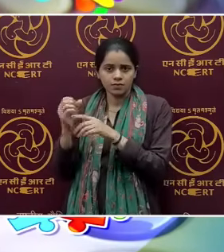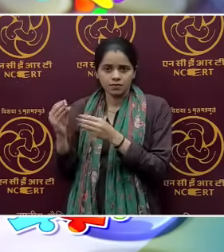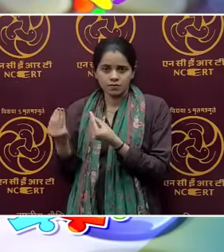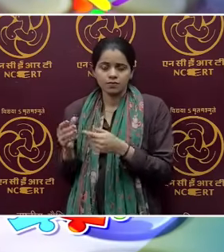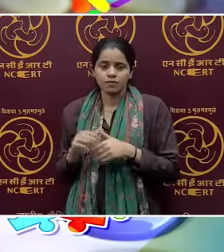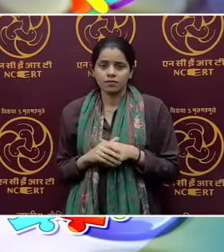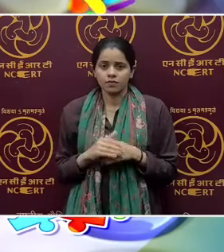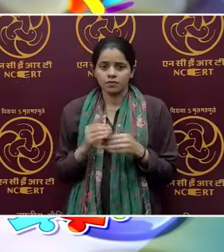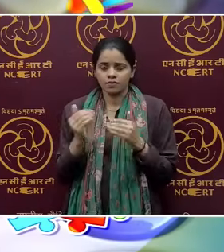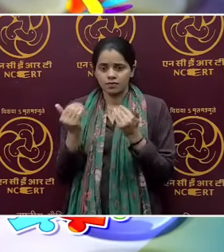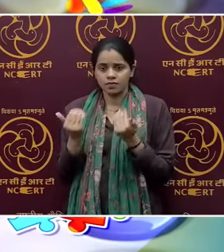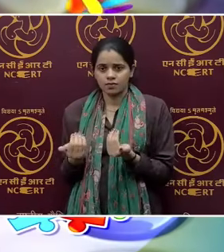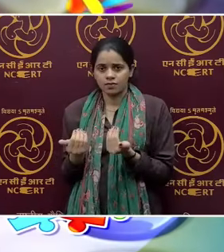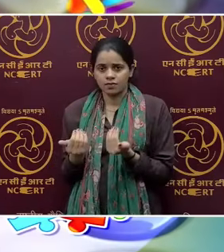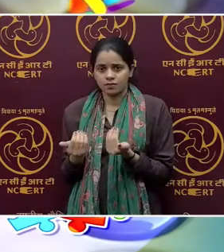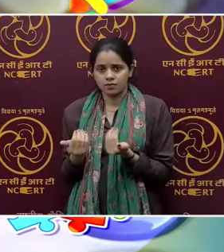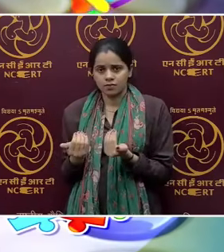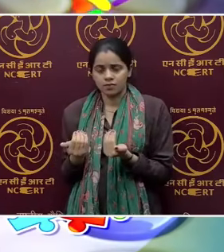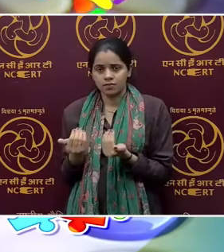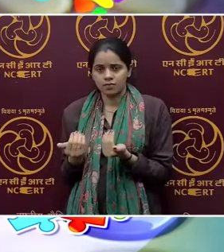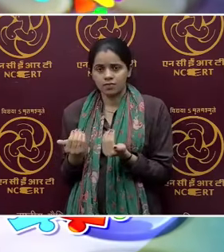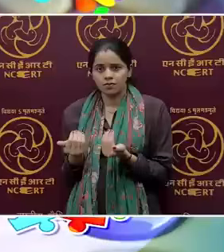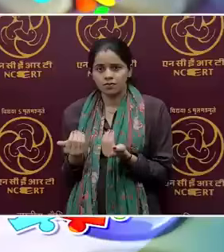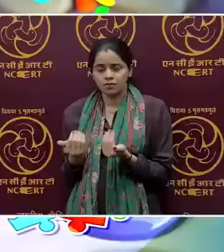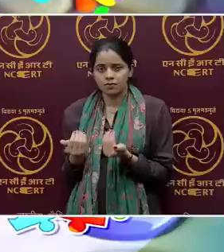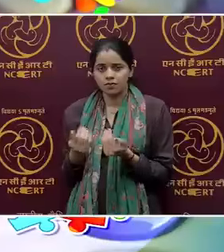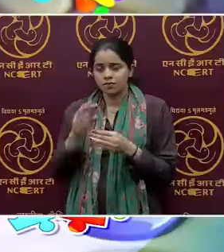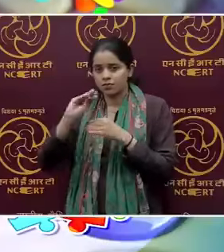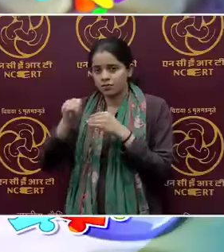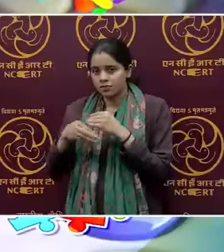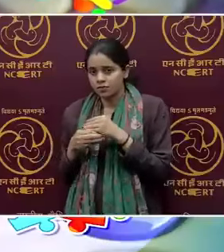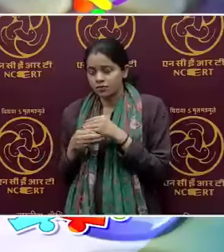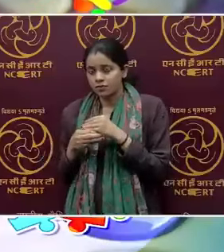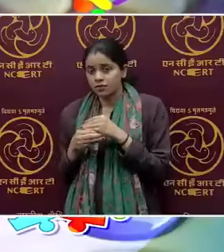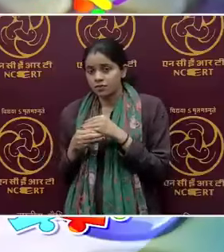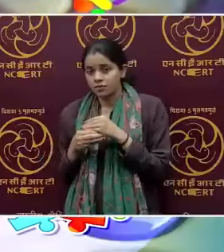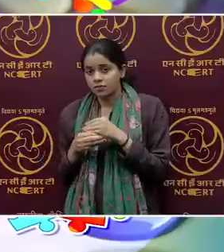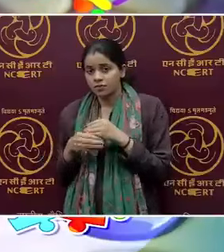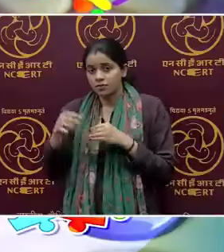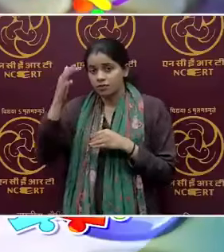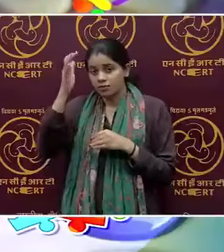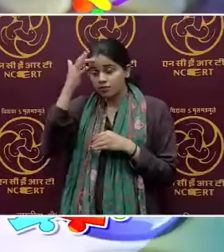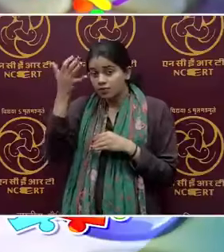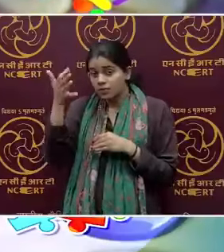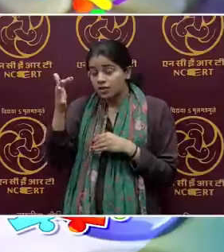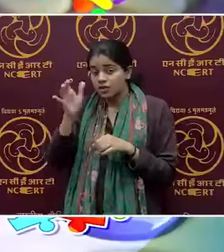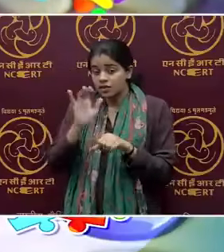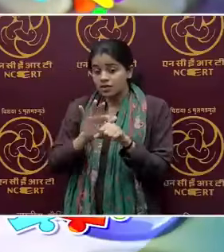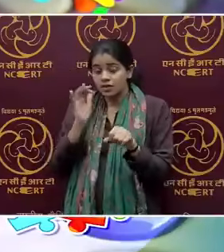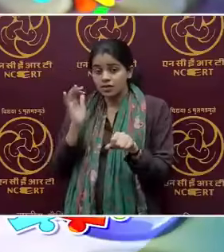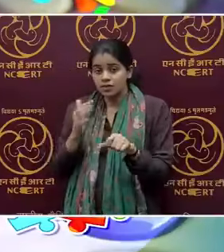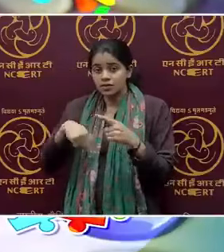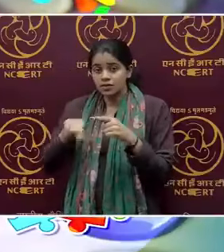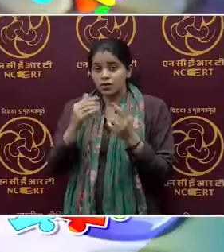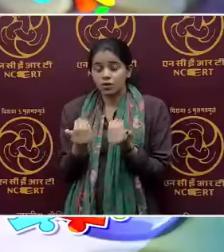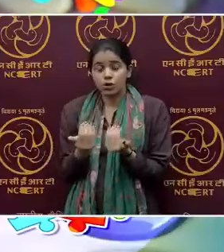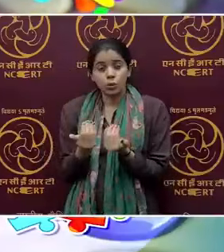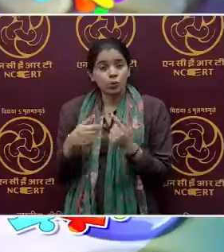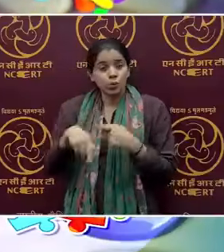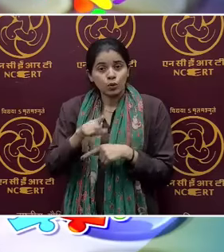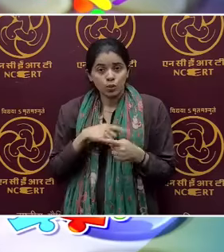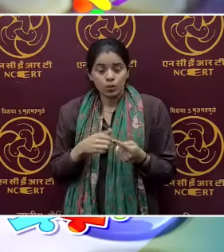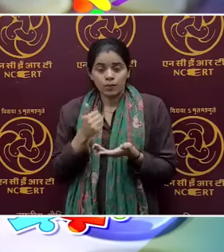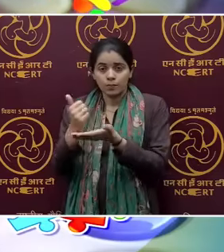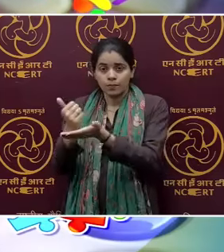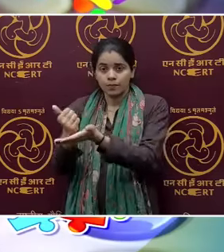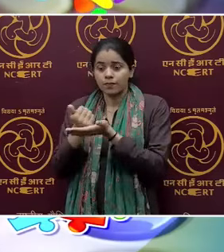as Right. possible, for which assessment is required. Okay. Also, I want to say about the sensory profiling. If it is possible for a child, it